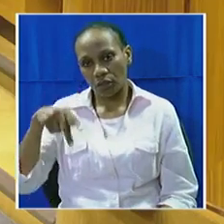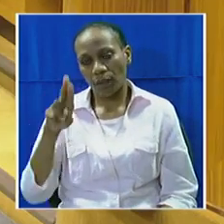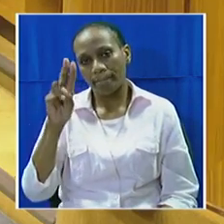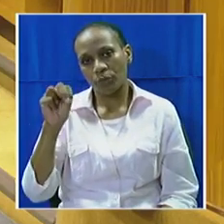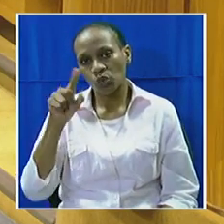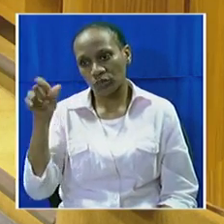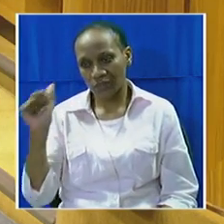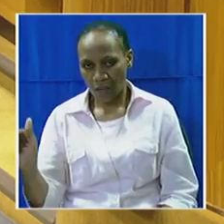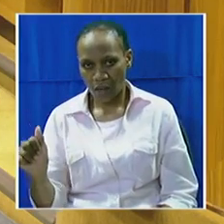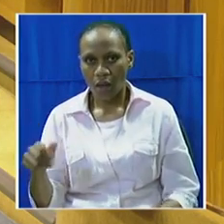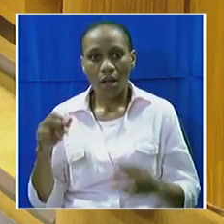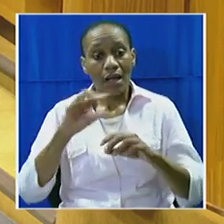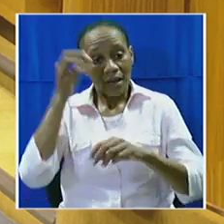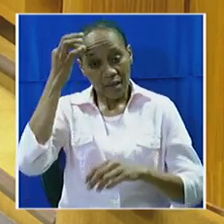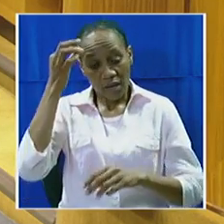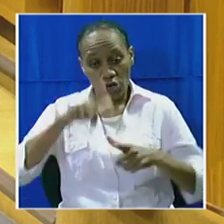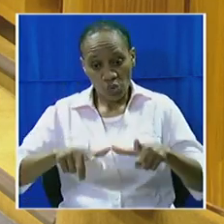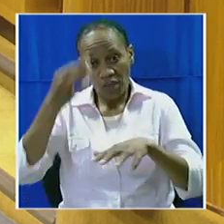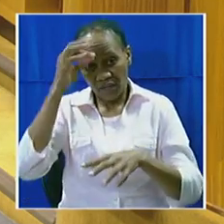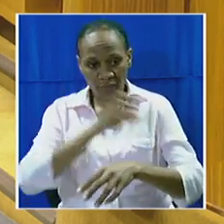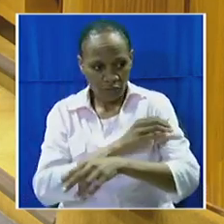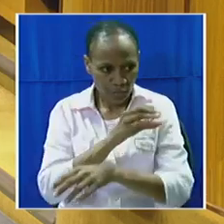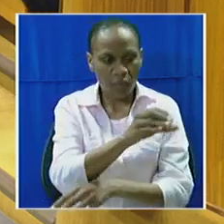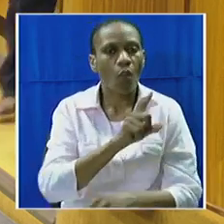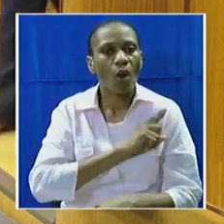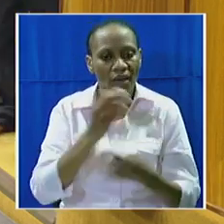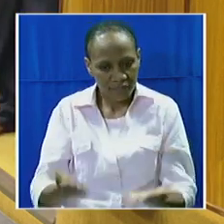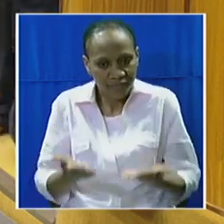local government for good governance. The Honourable Mpumza.